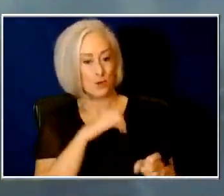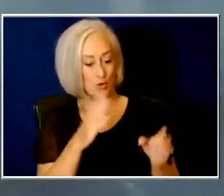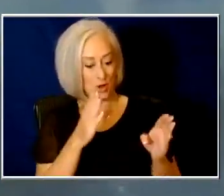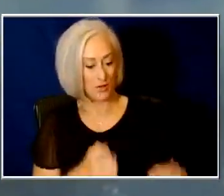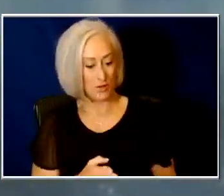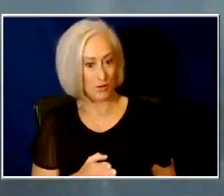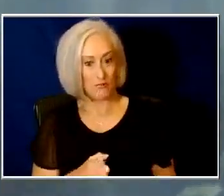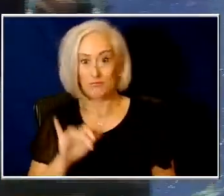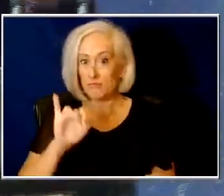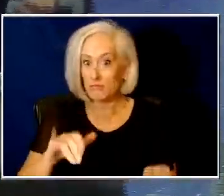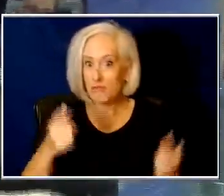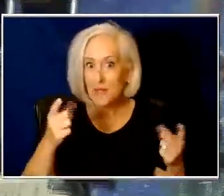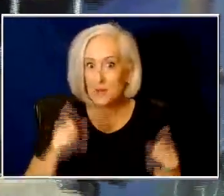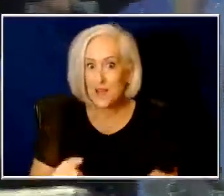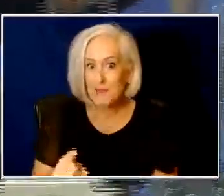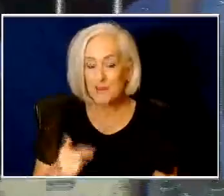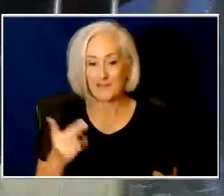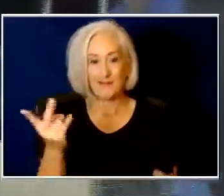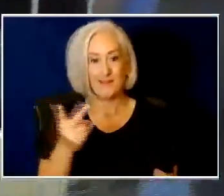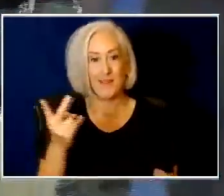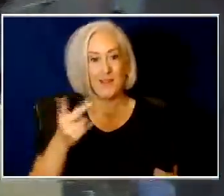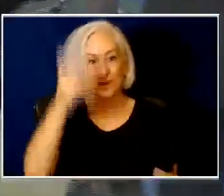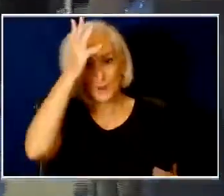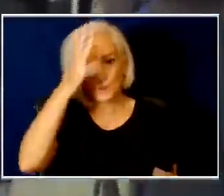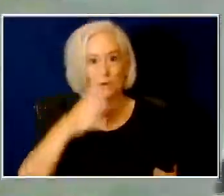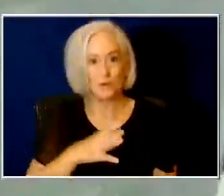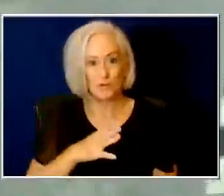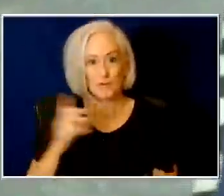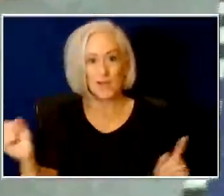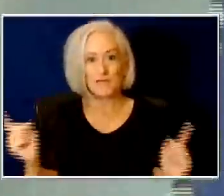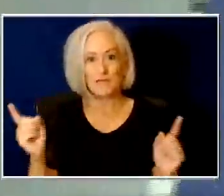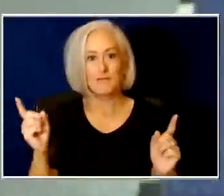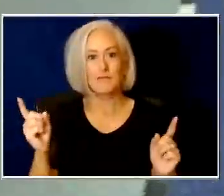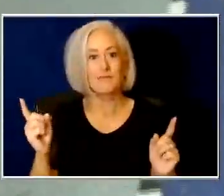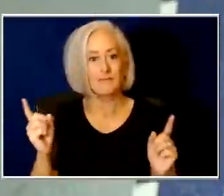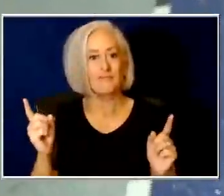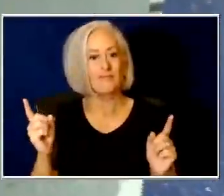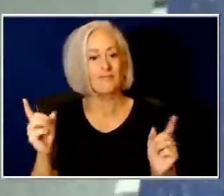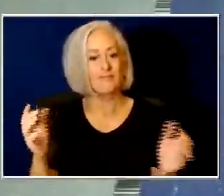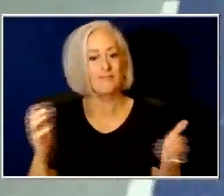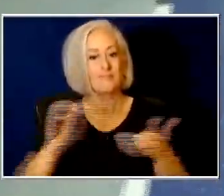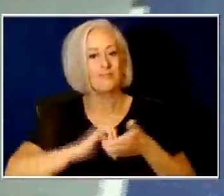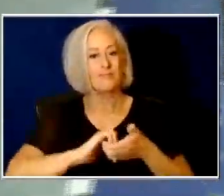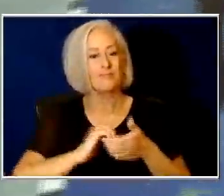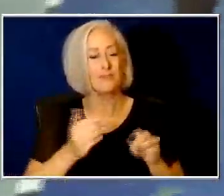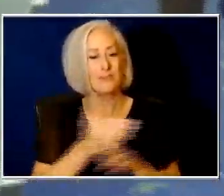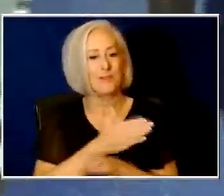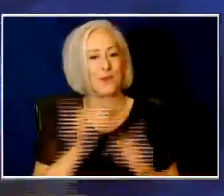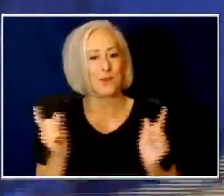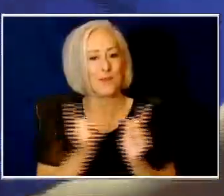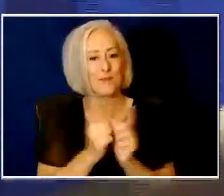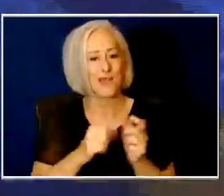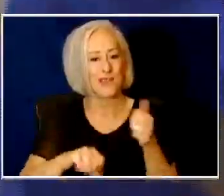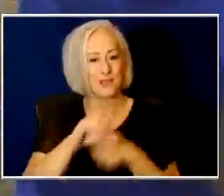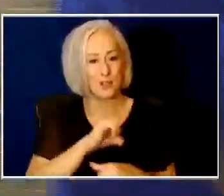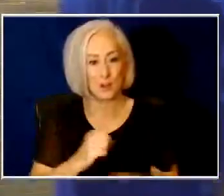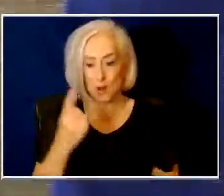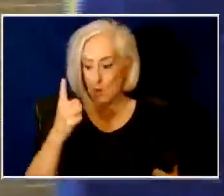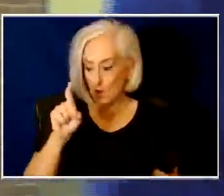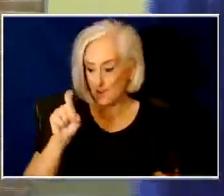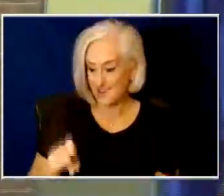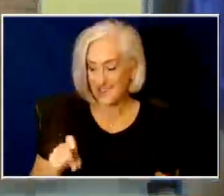men teamed up long before they knew each other. One desperately needed a life-saving bone marrow transplant and the